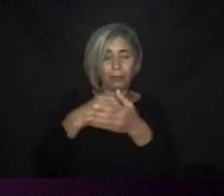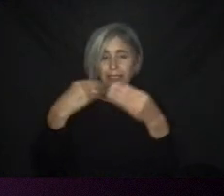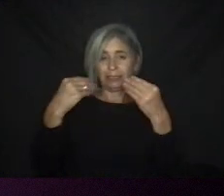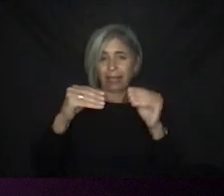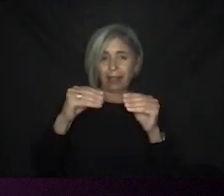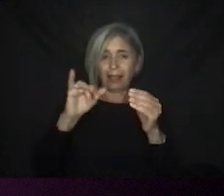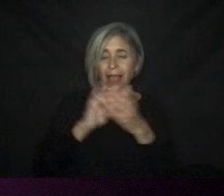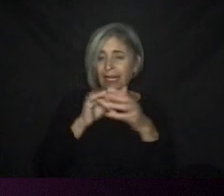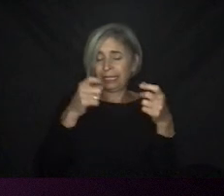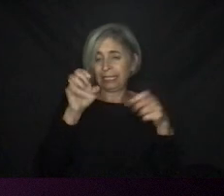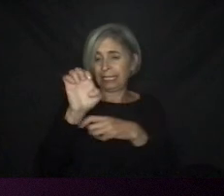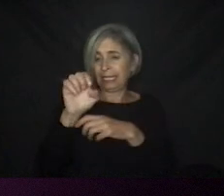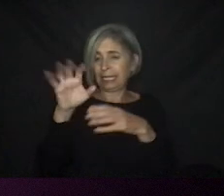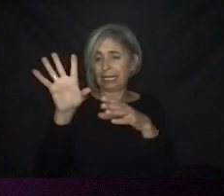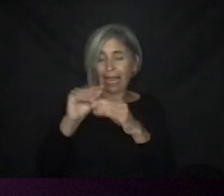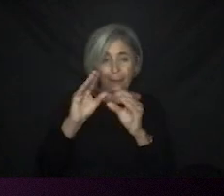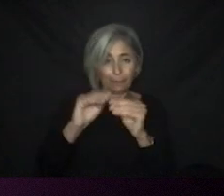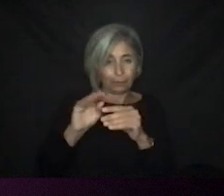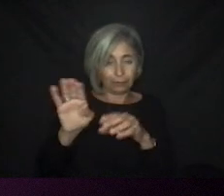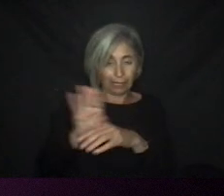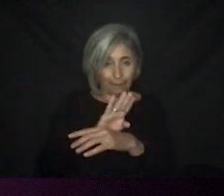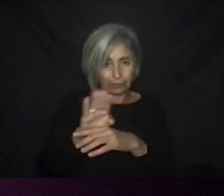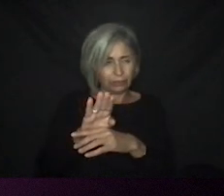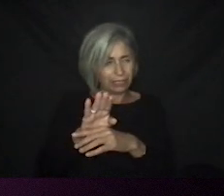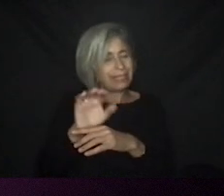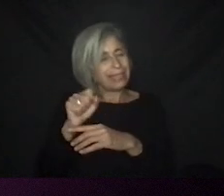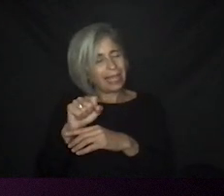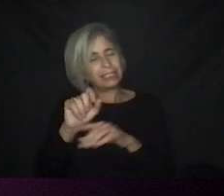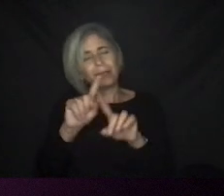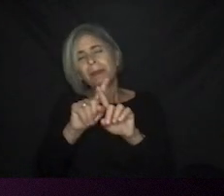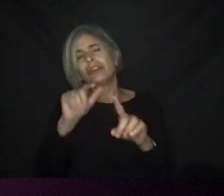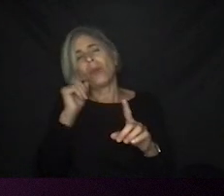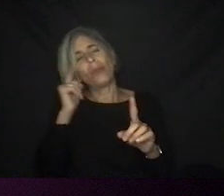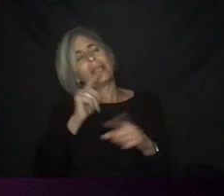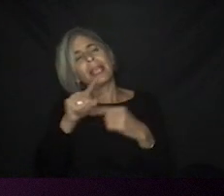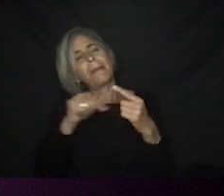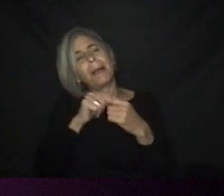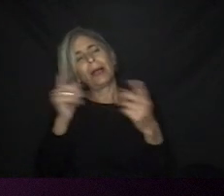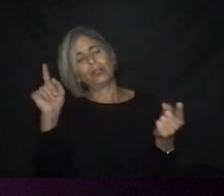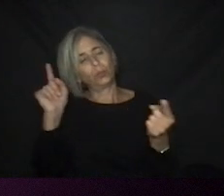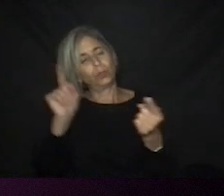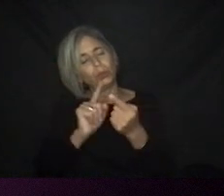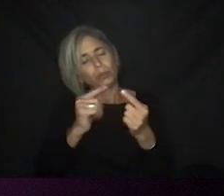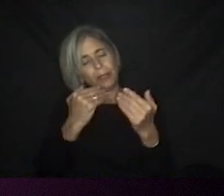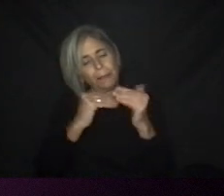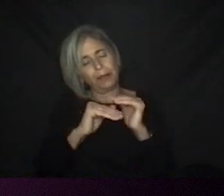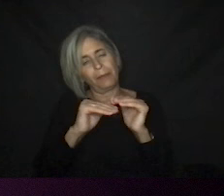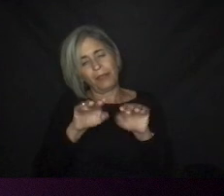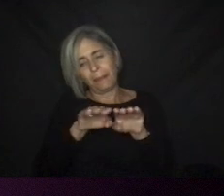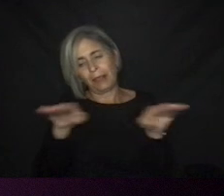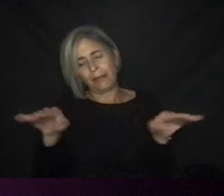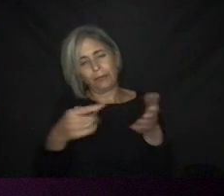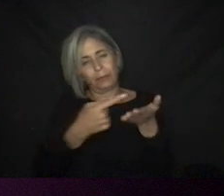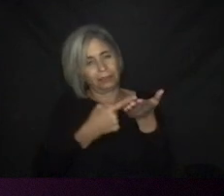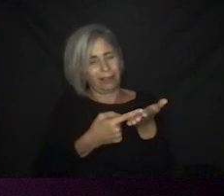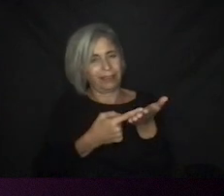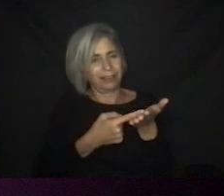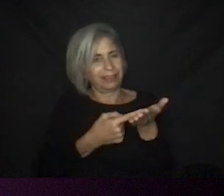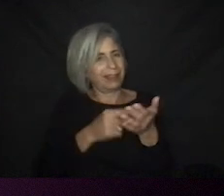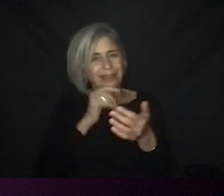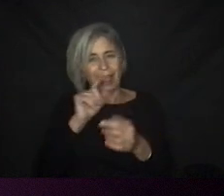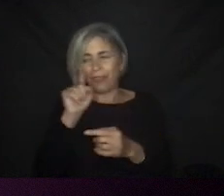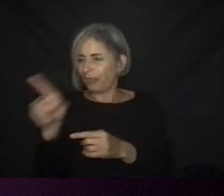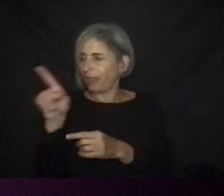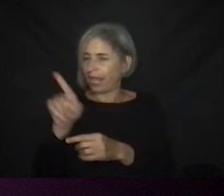course. But it's deeper than that. Don't just think about terms, the irreducible minimums that the platforms talk about it. It's not